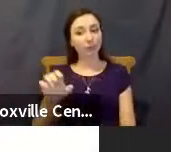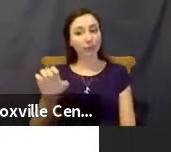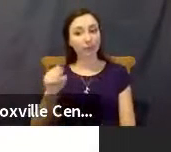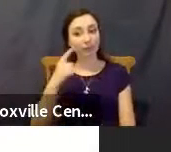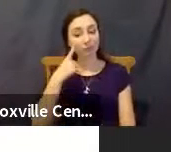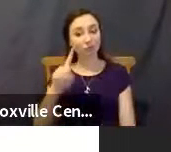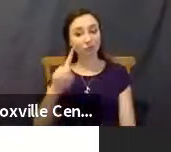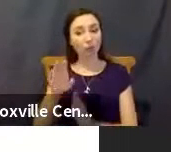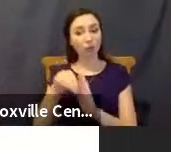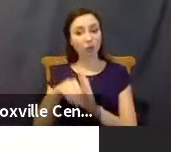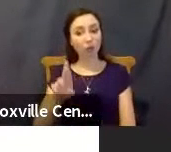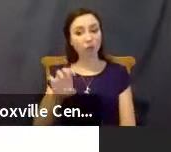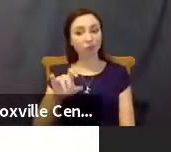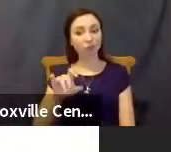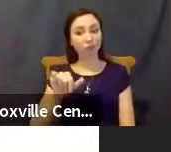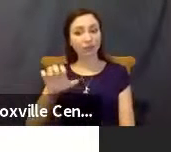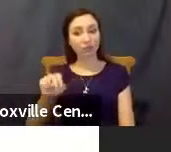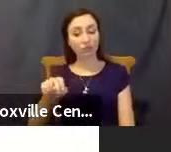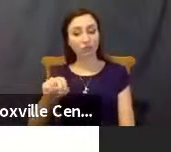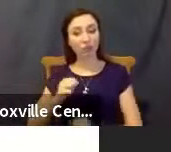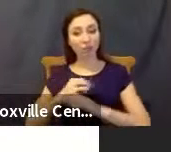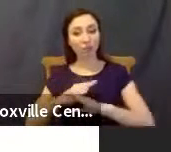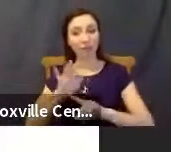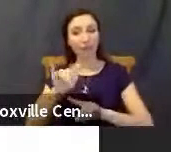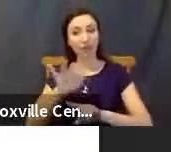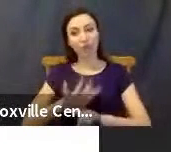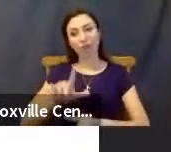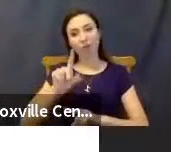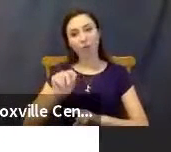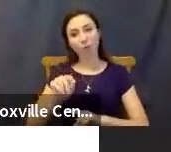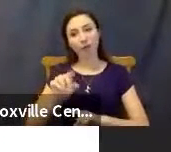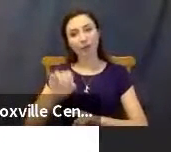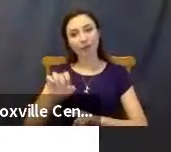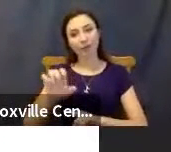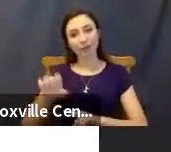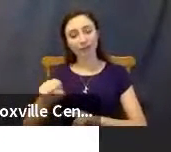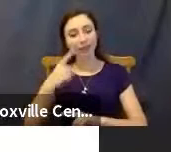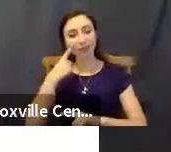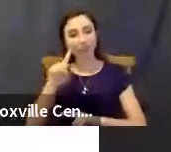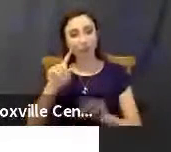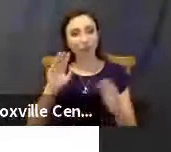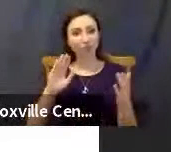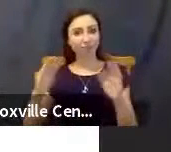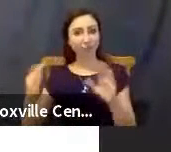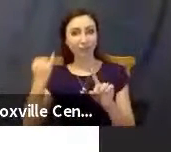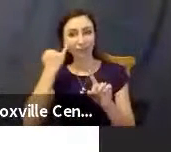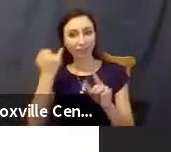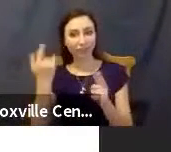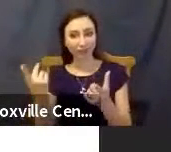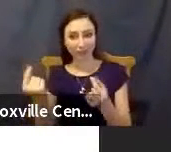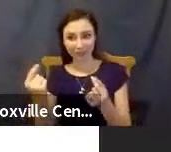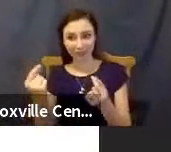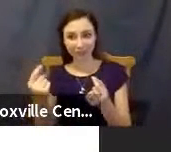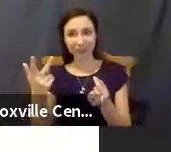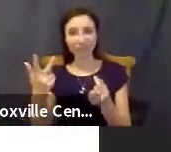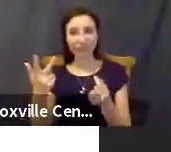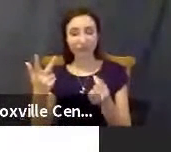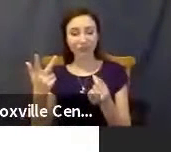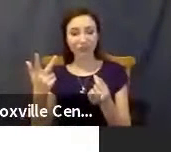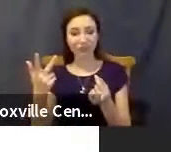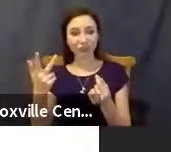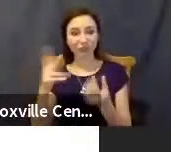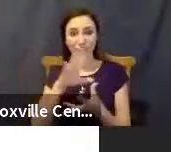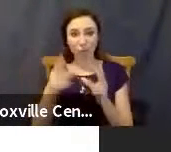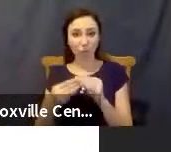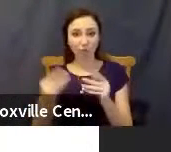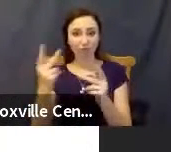barrier, that's roughly about 20 cases. And so then conversely, if we did the 3-fold